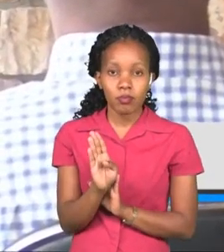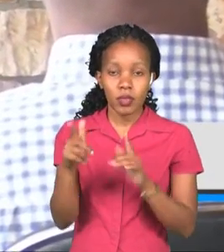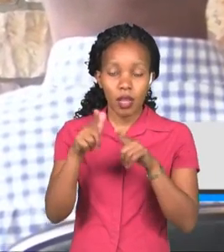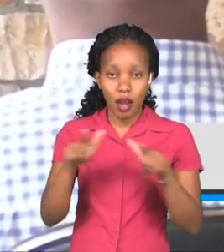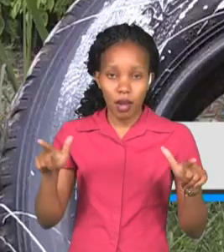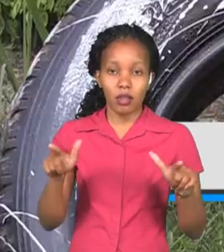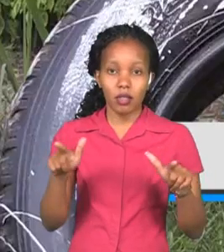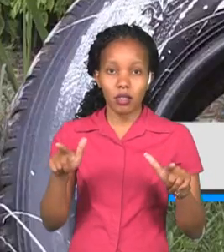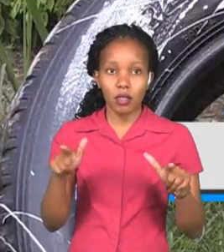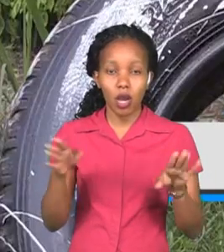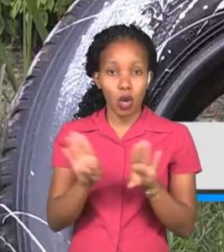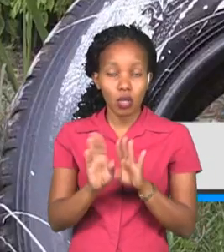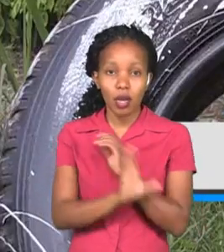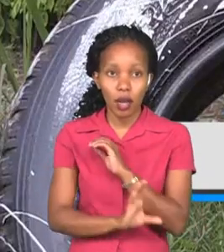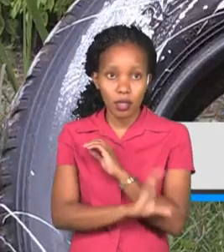landlocked nation.